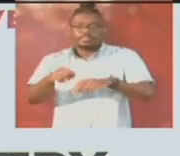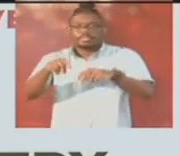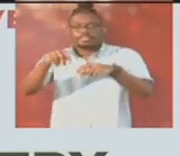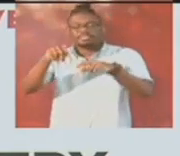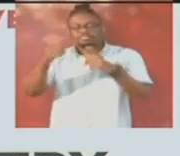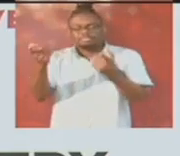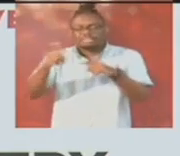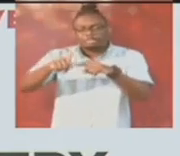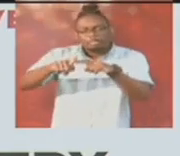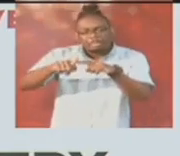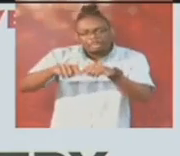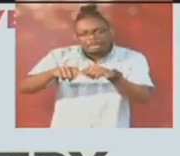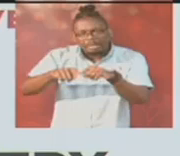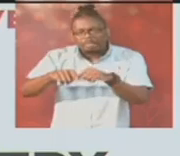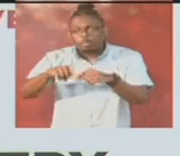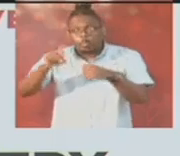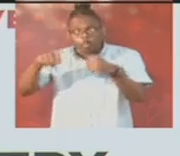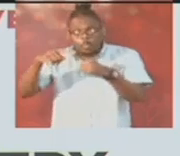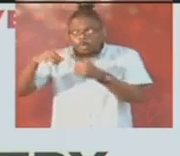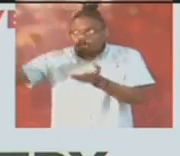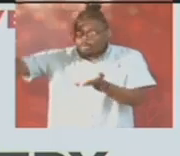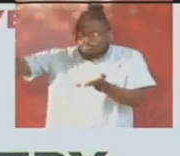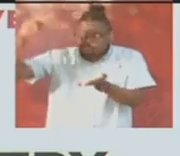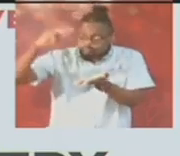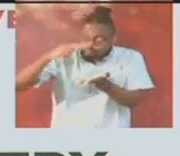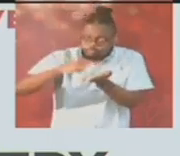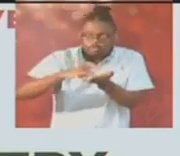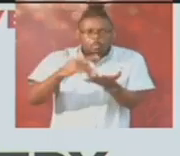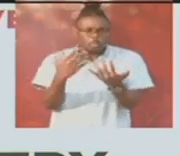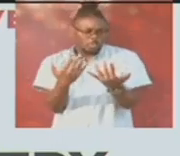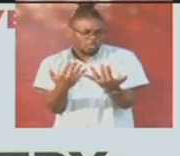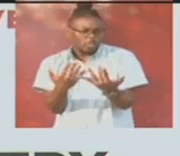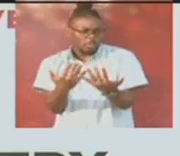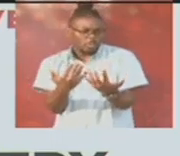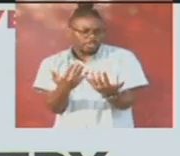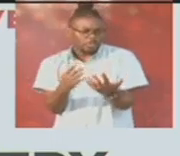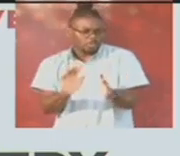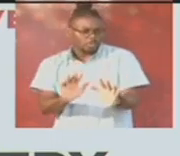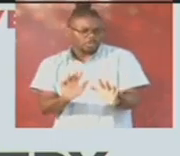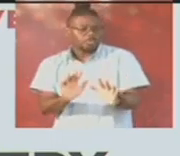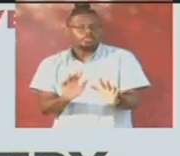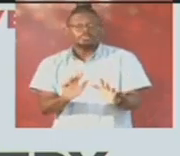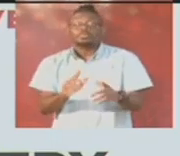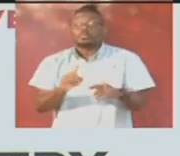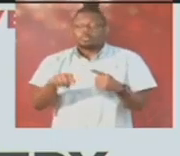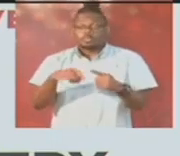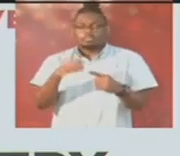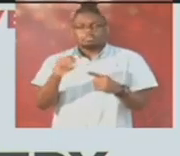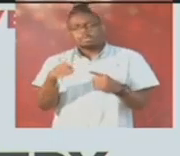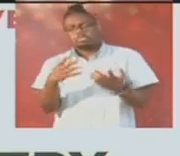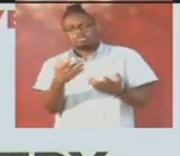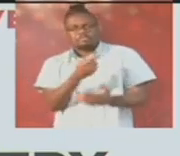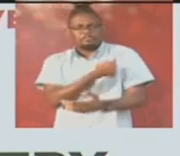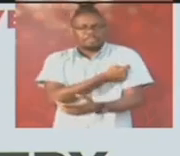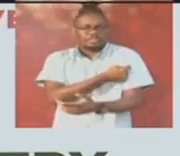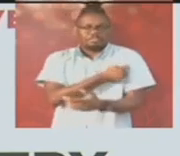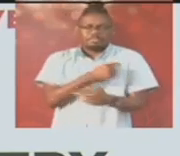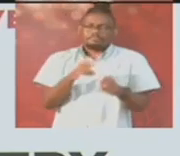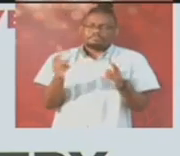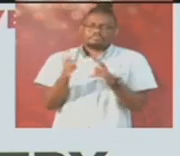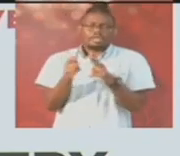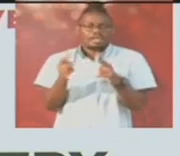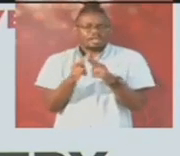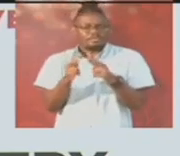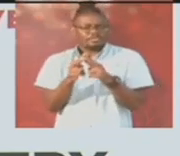use it. So that is where we are with our vaccination drive. It has been incredibly successful.